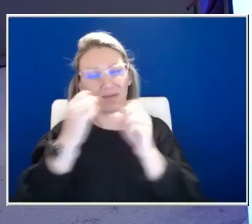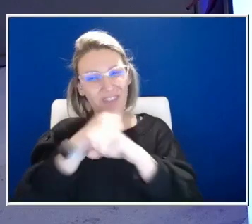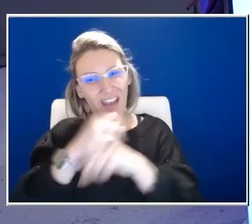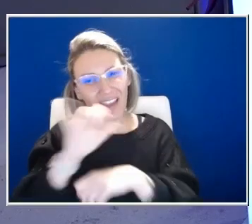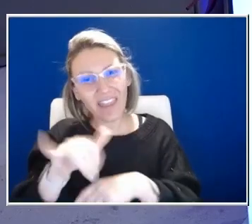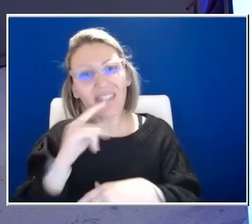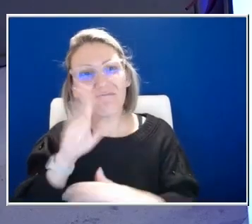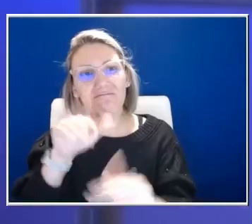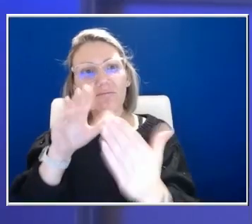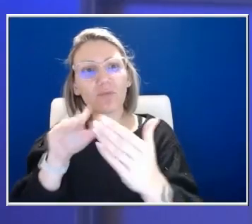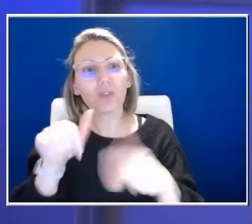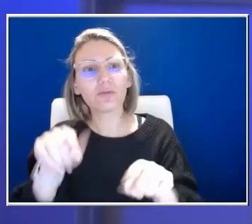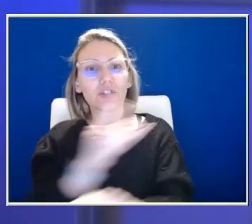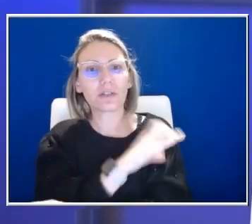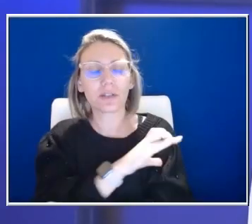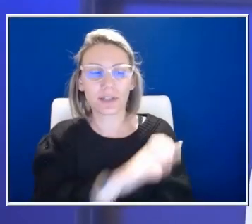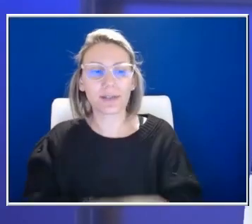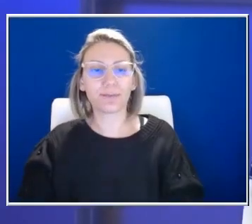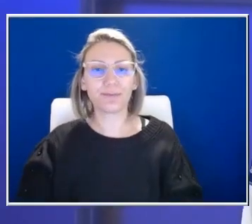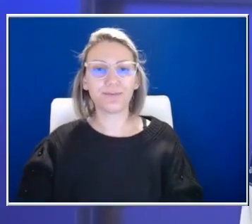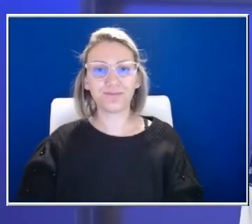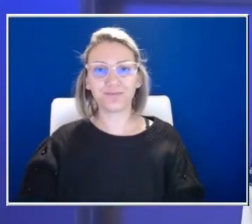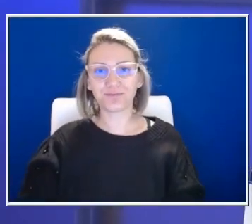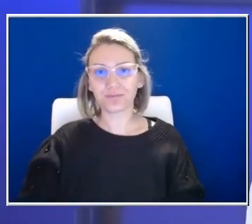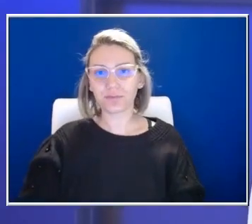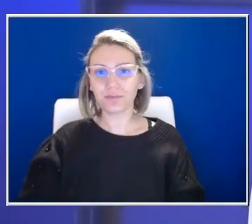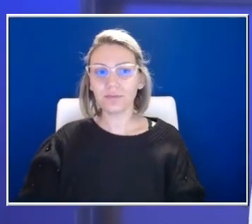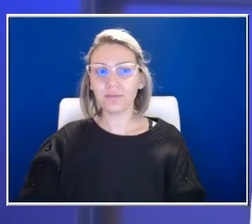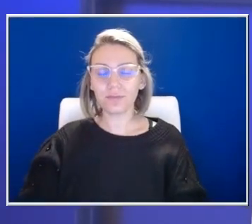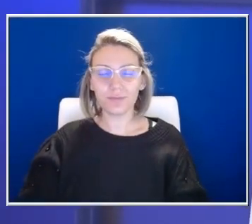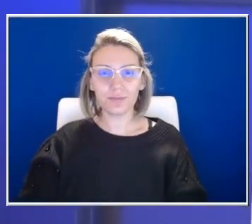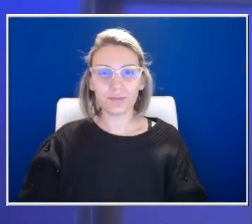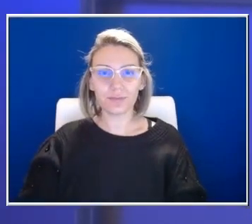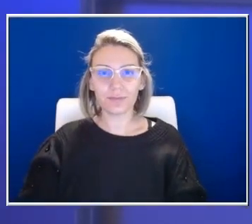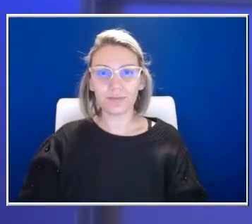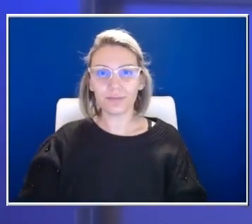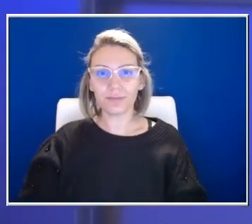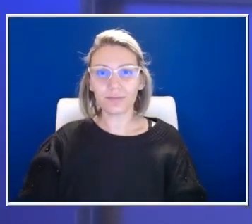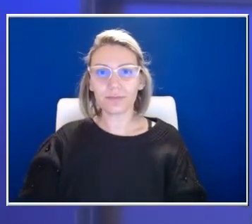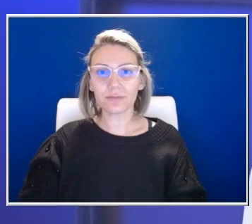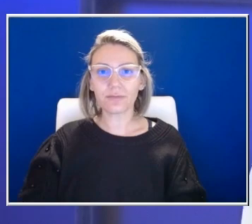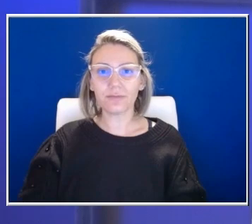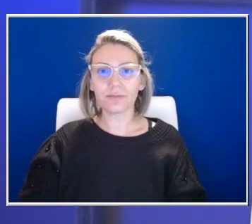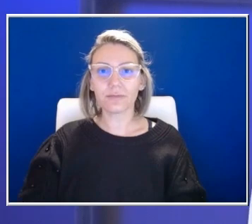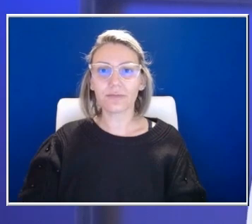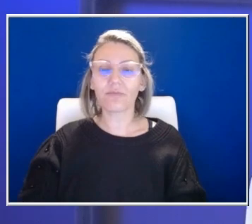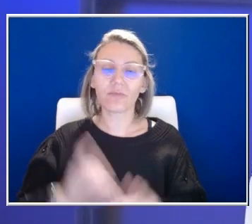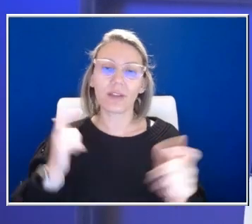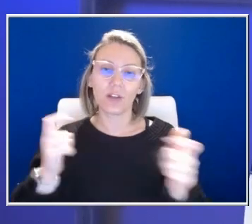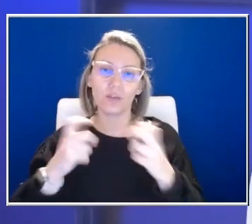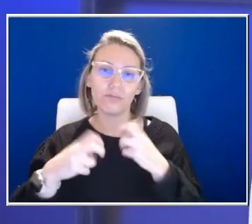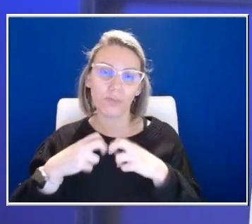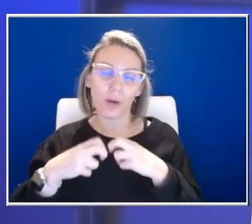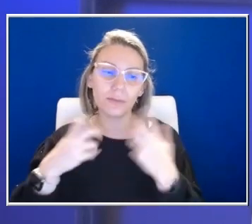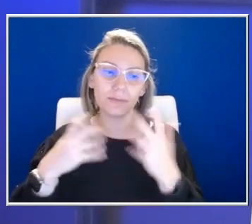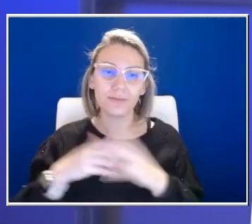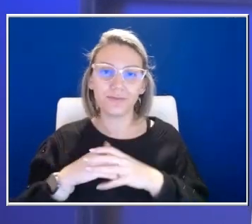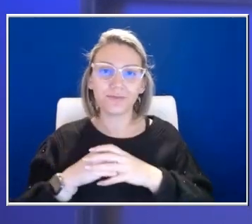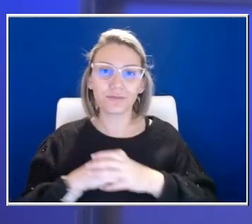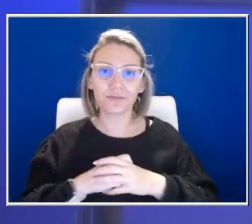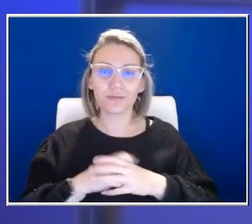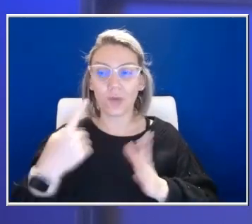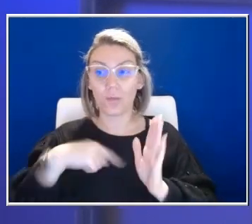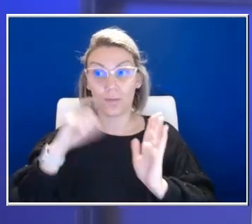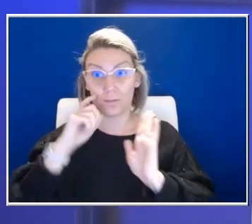clinic? I mean, it's a huge problem, and we recognize that. I